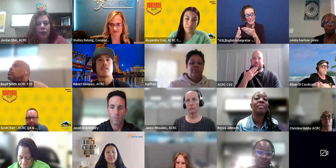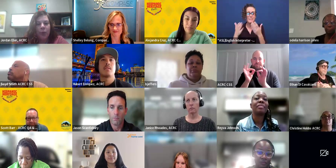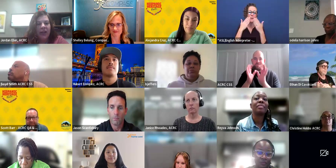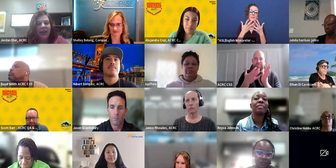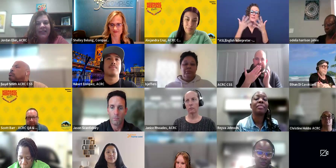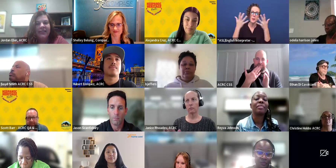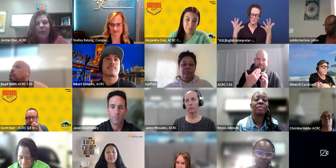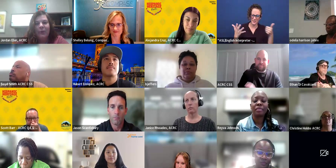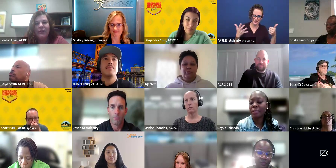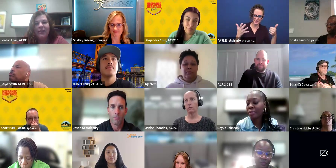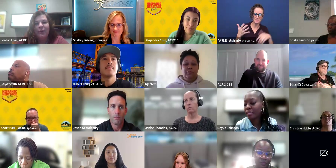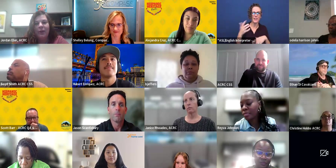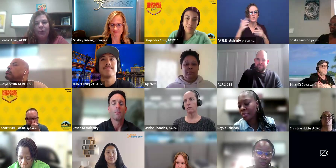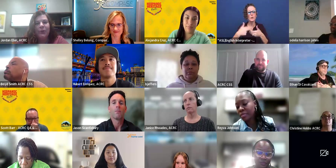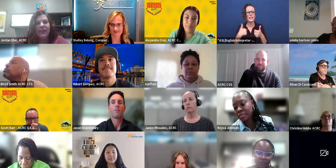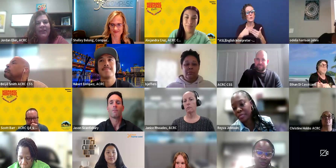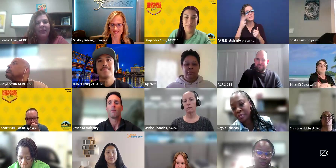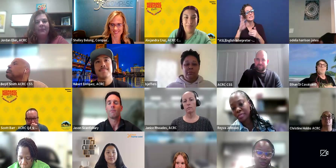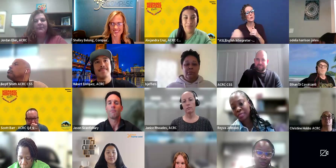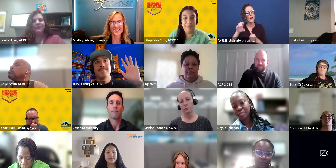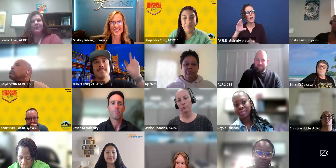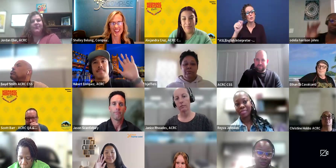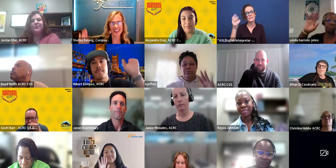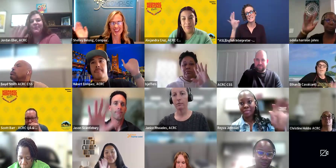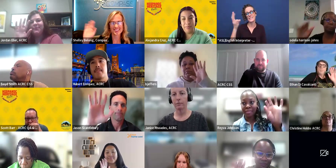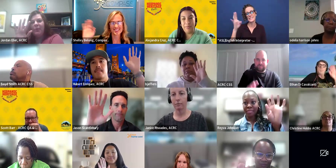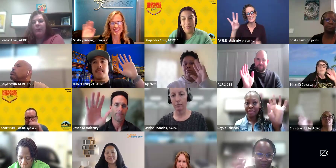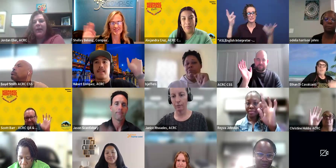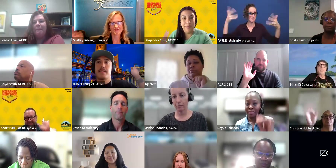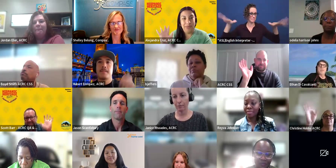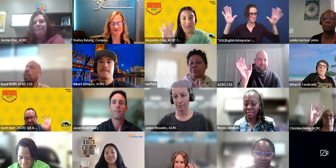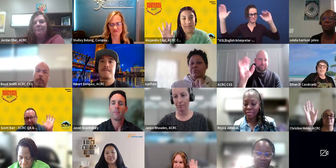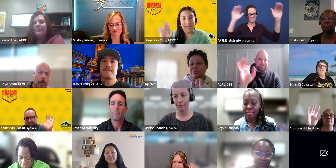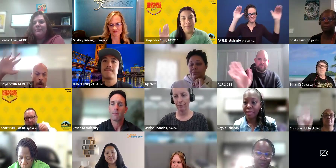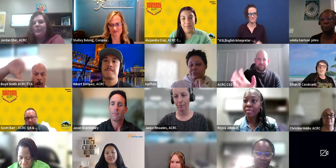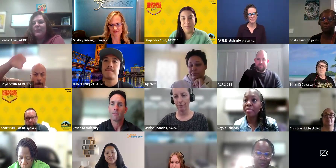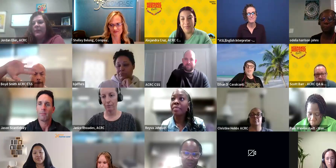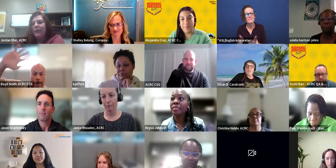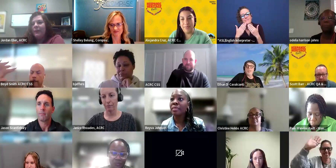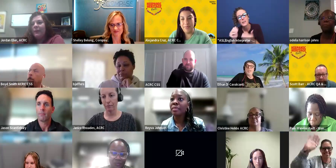so much for joining us, and we will see you on October 17th. Bye-bye.